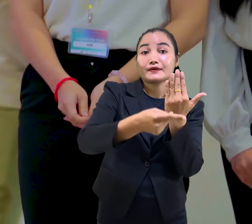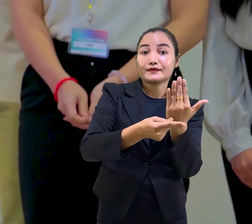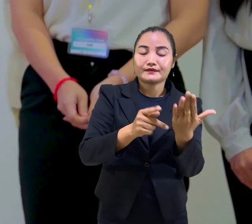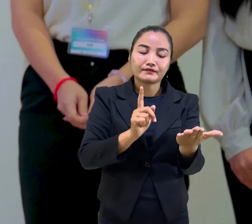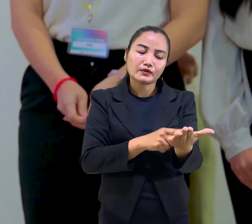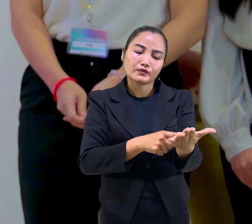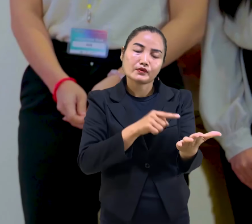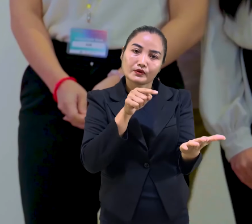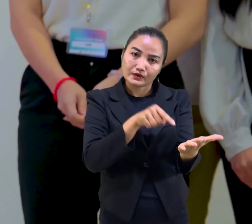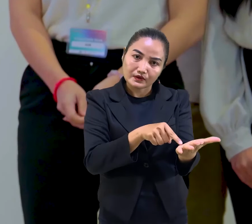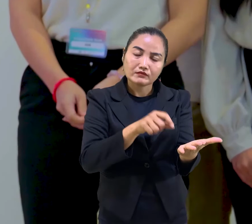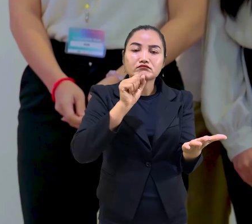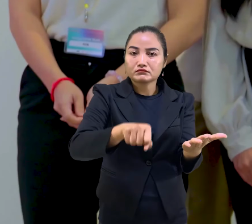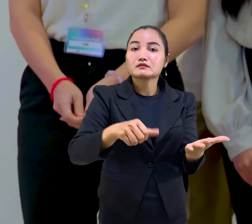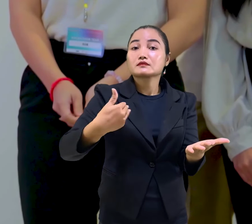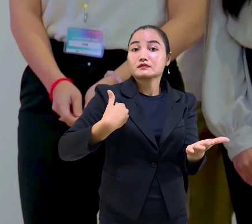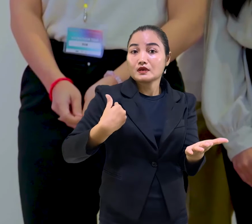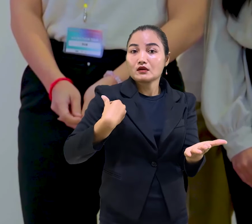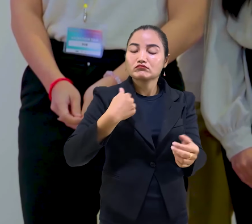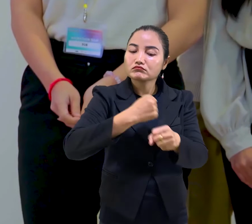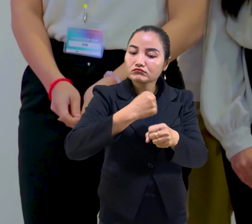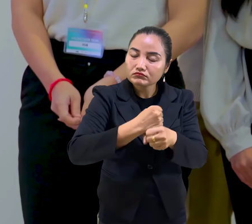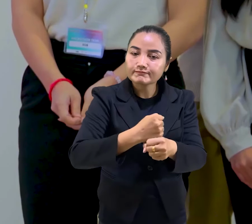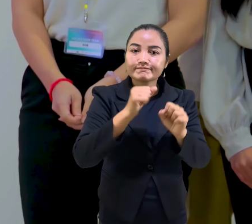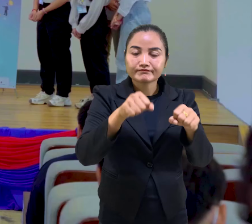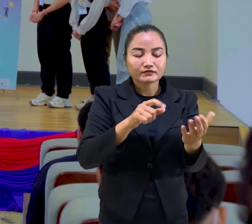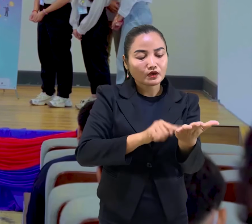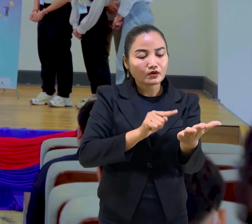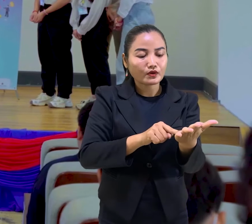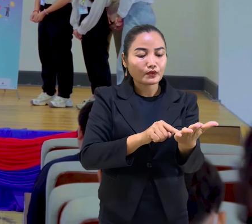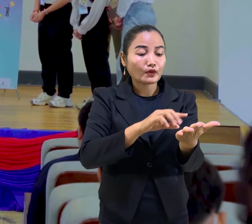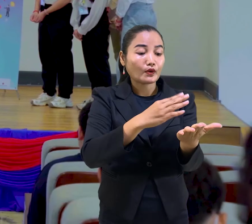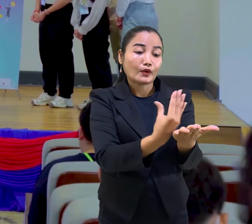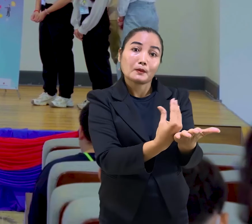it easily with the user-friendly. So we also have